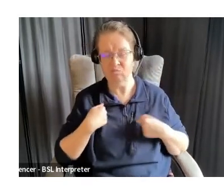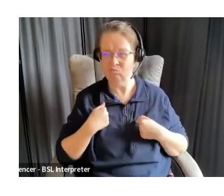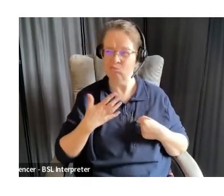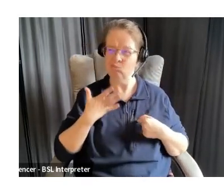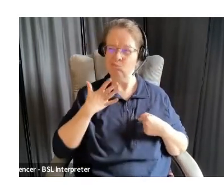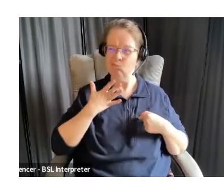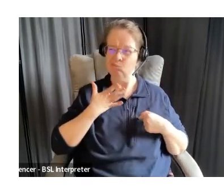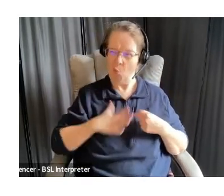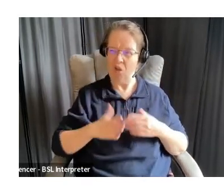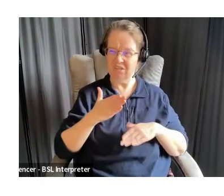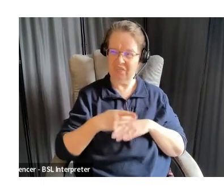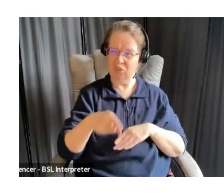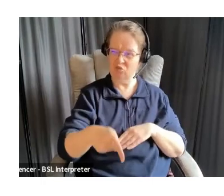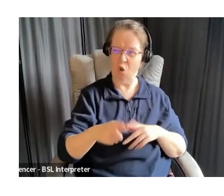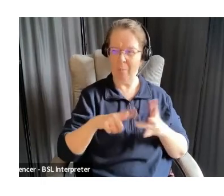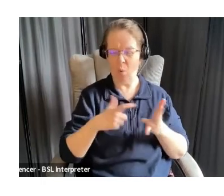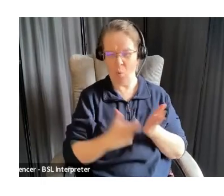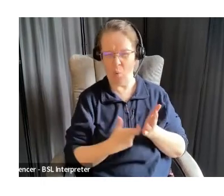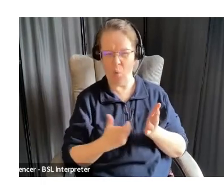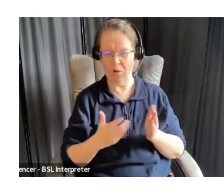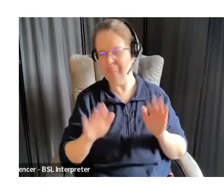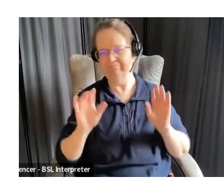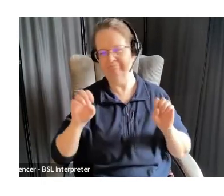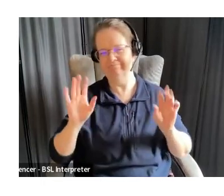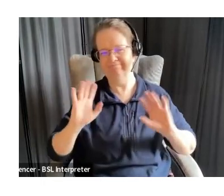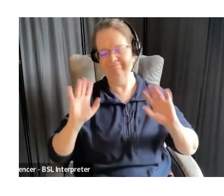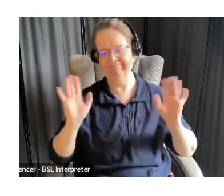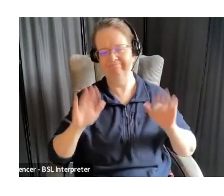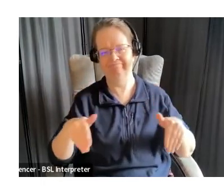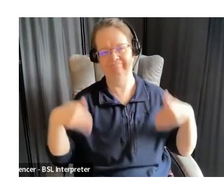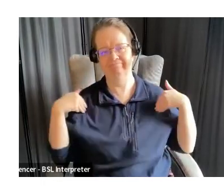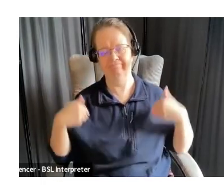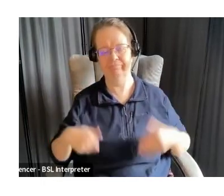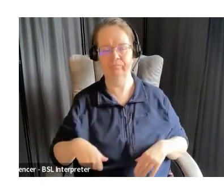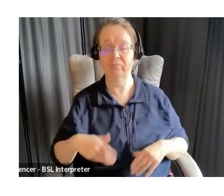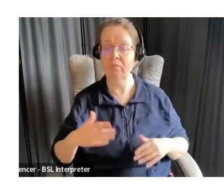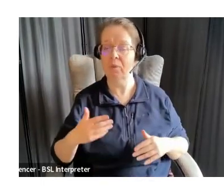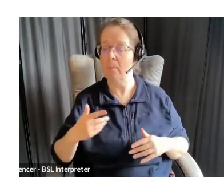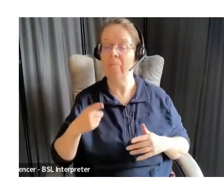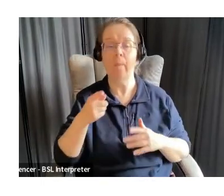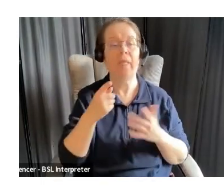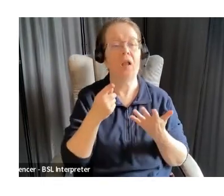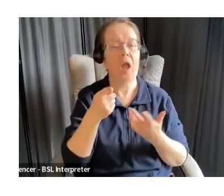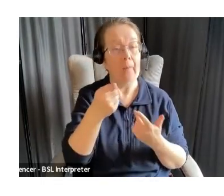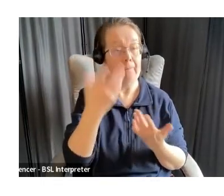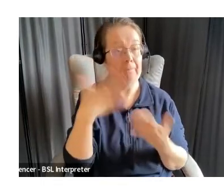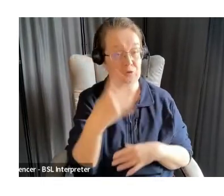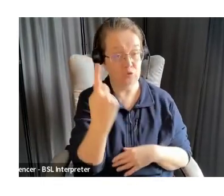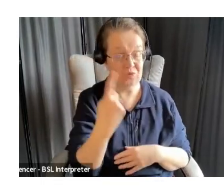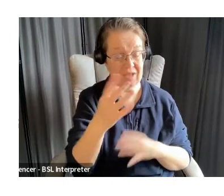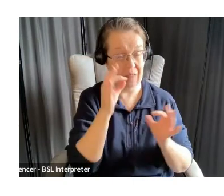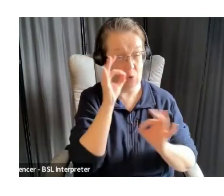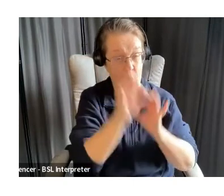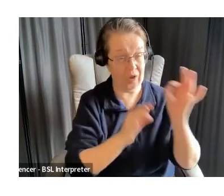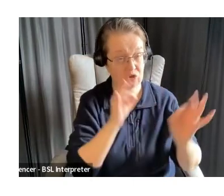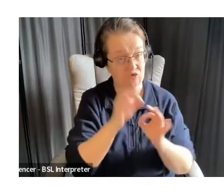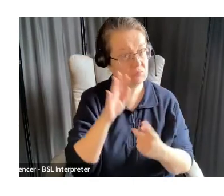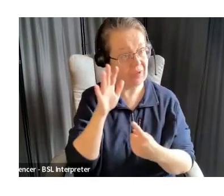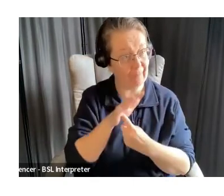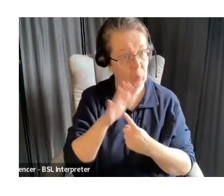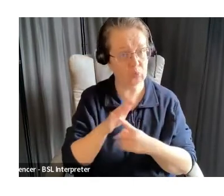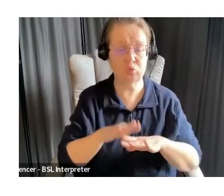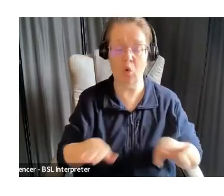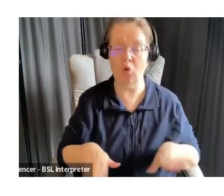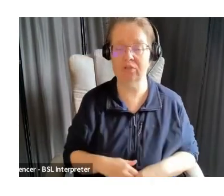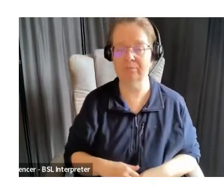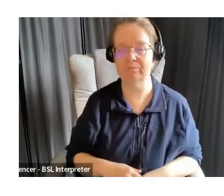move forward with the process. Is that helpful? What kind of questions have you asked? Do you think it's important